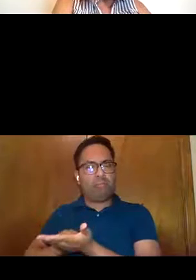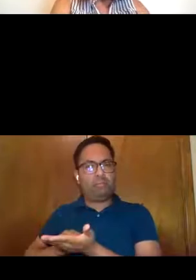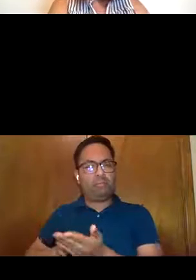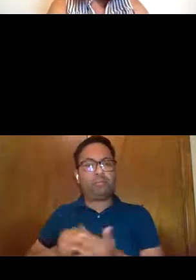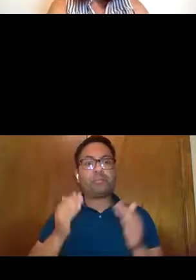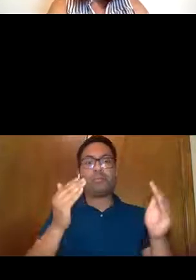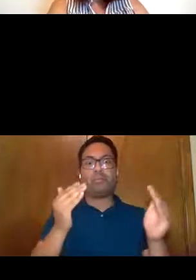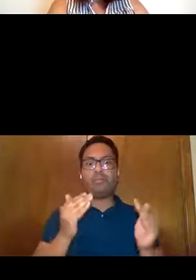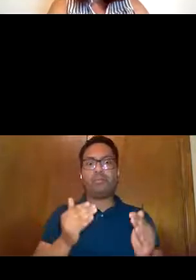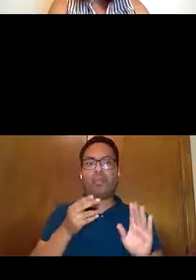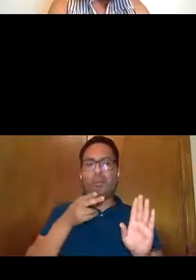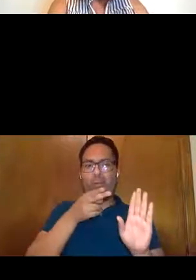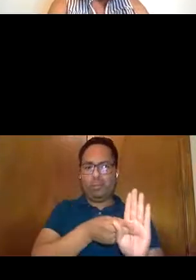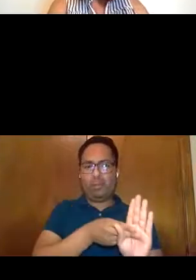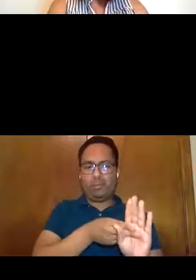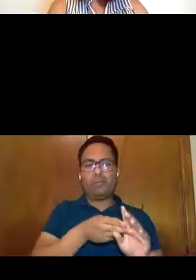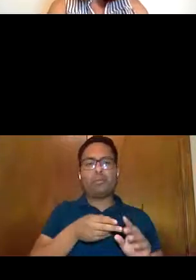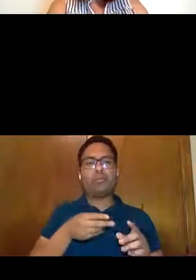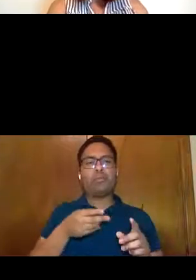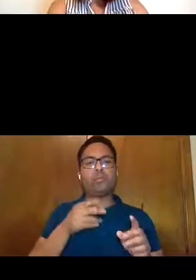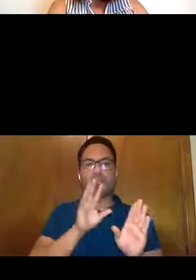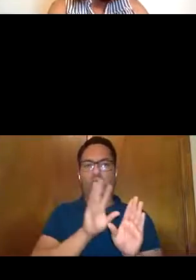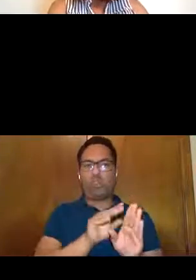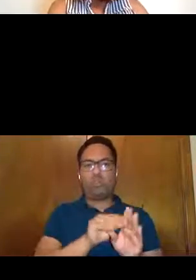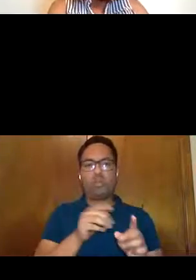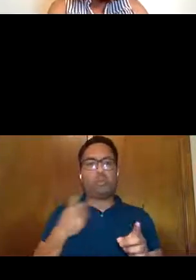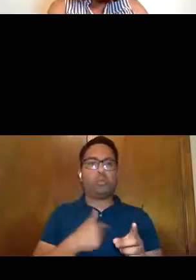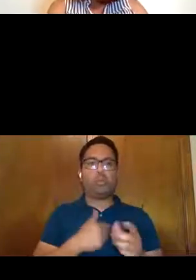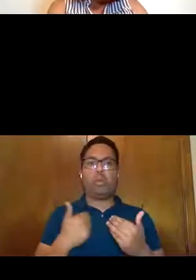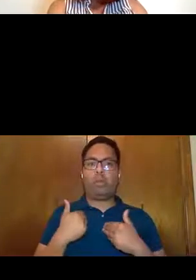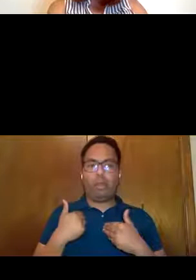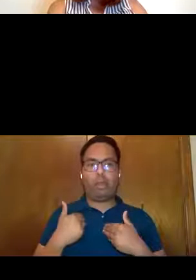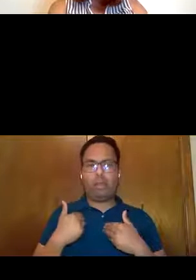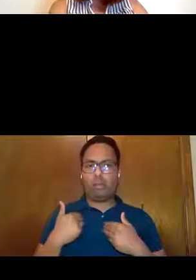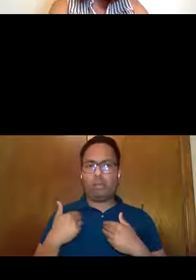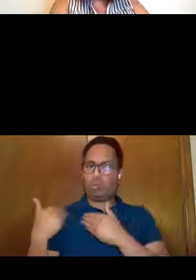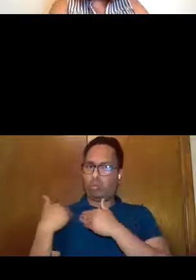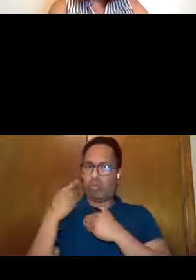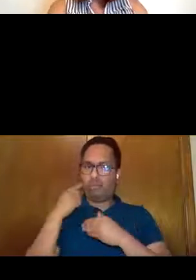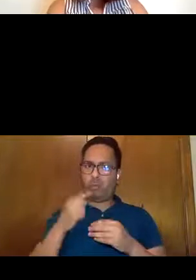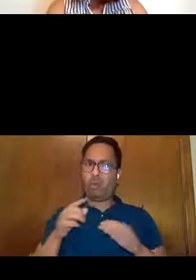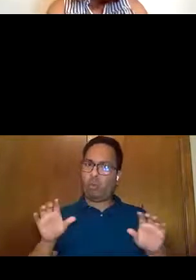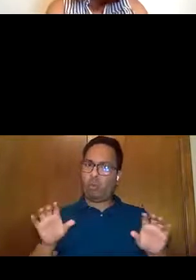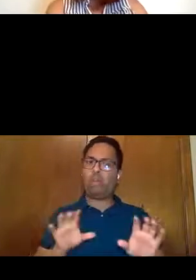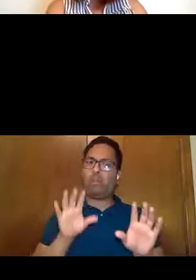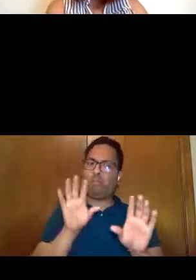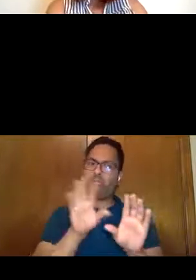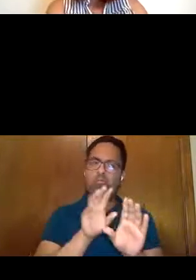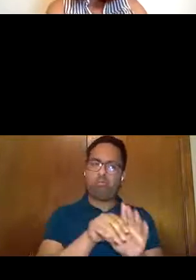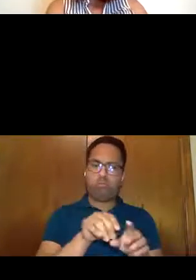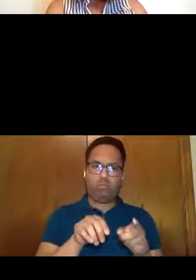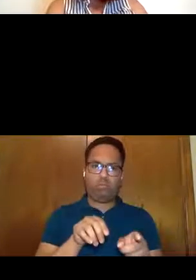We have the responsibility to actively participate in the telehealth visit. Offer your child the